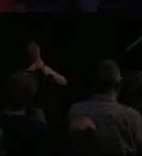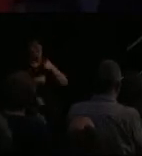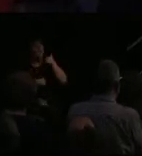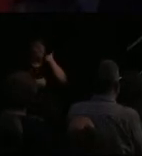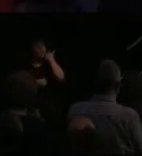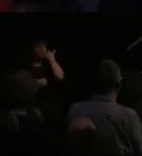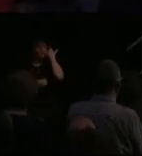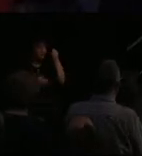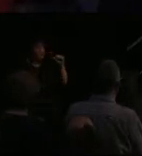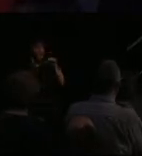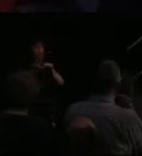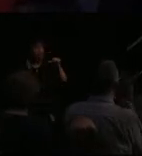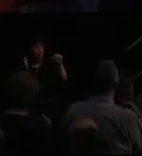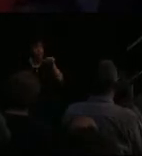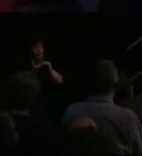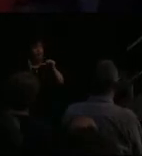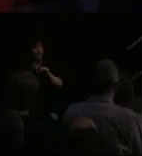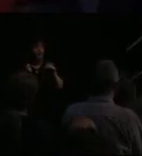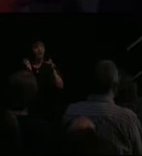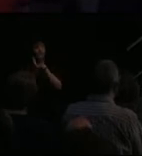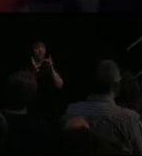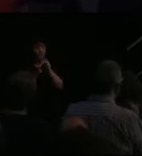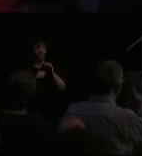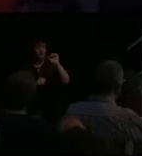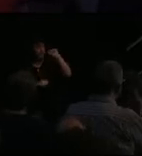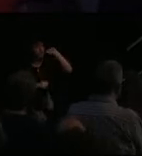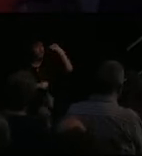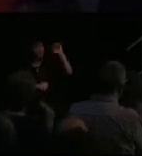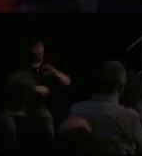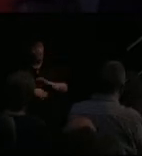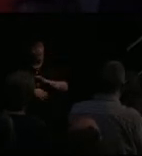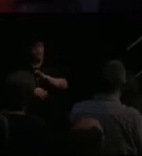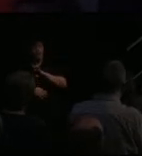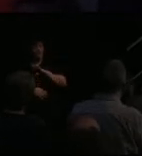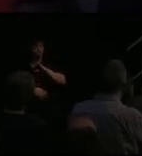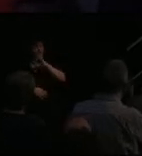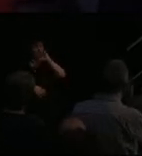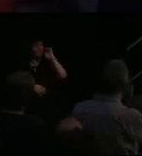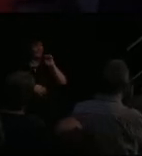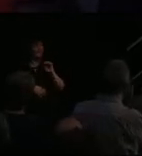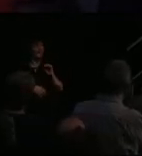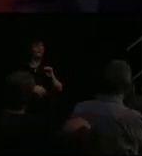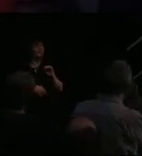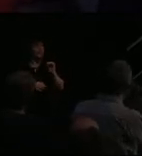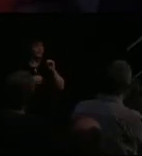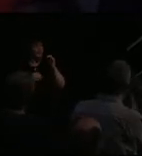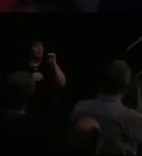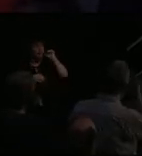Jesus, you're my confidence.